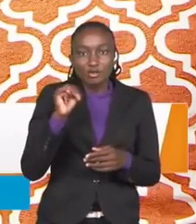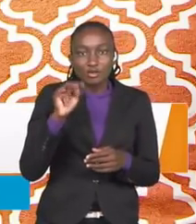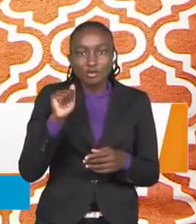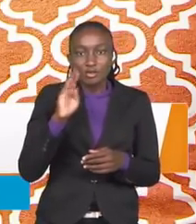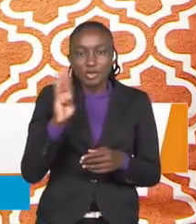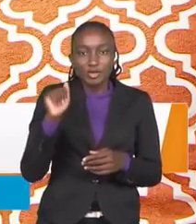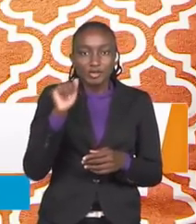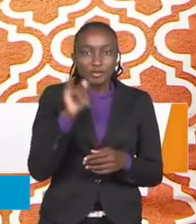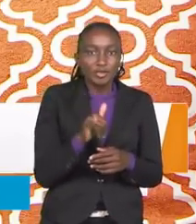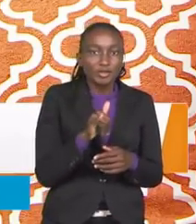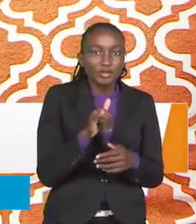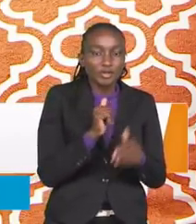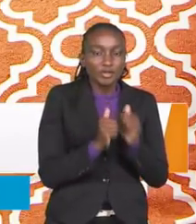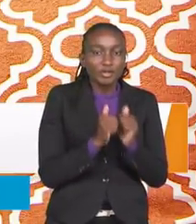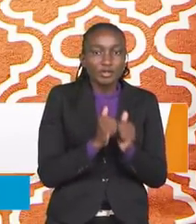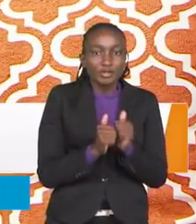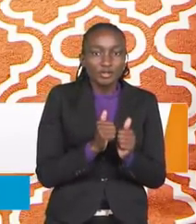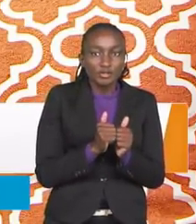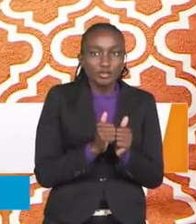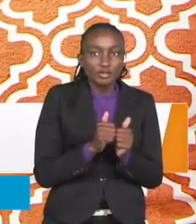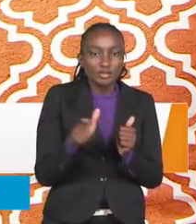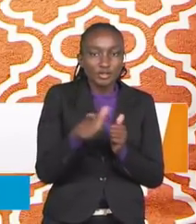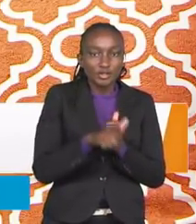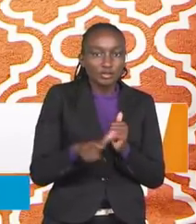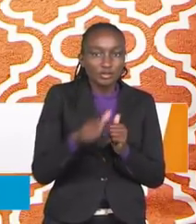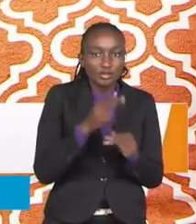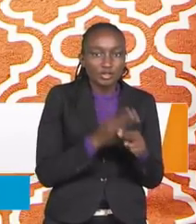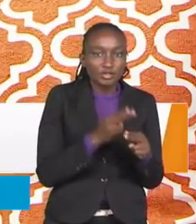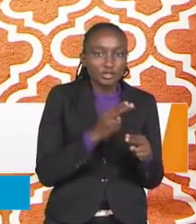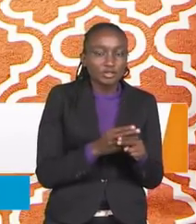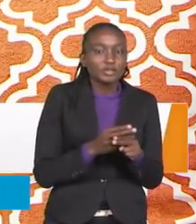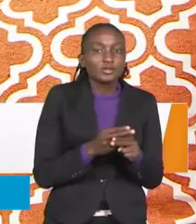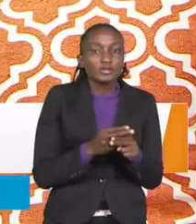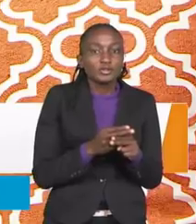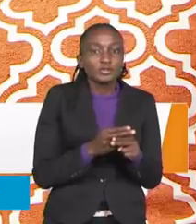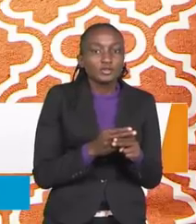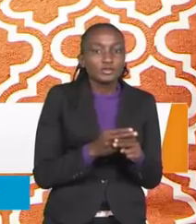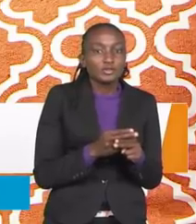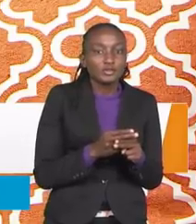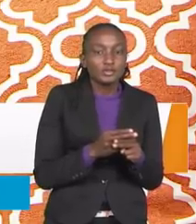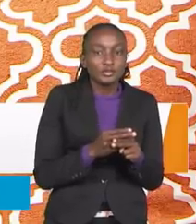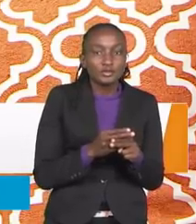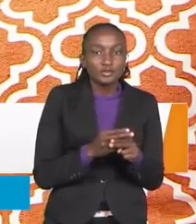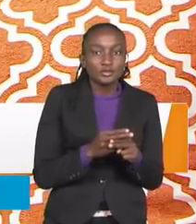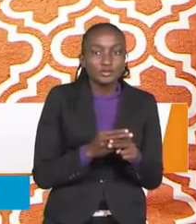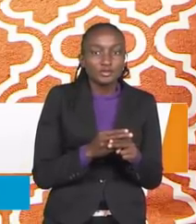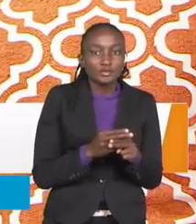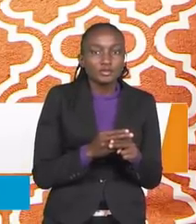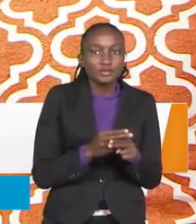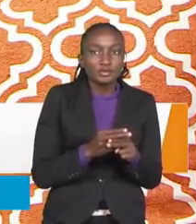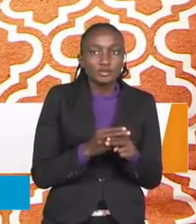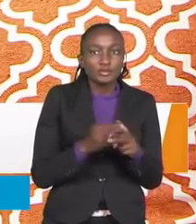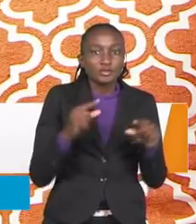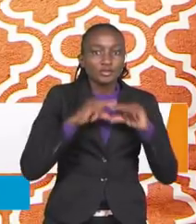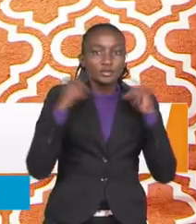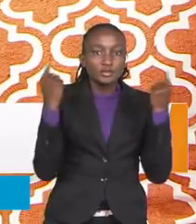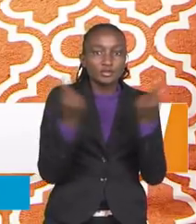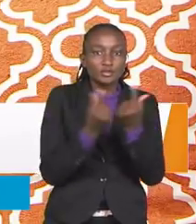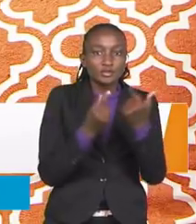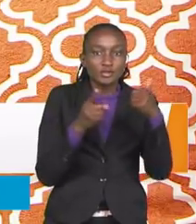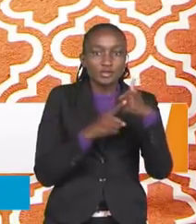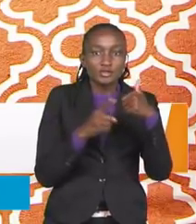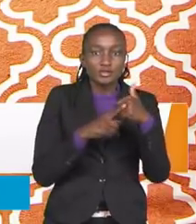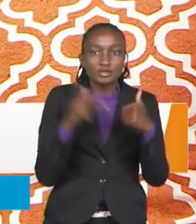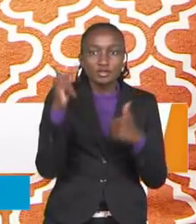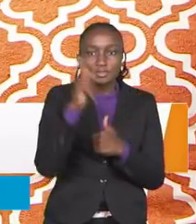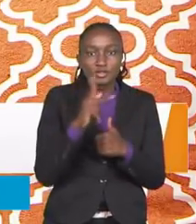Angaza Namaji is actually a localized name for what we call a Global 6K initiative.